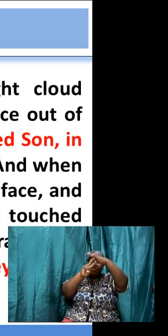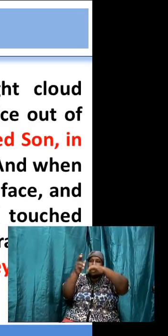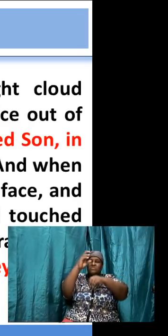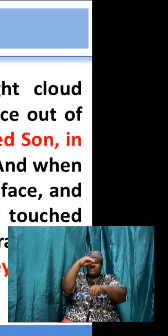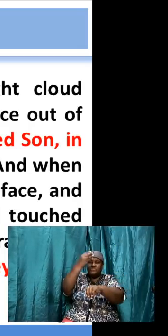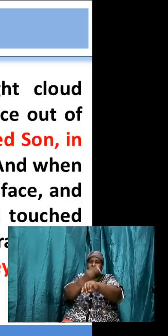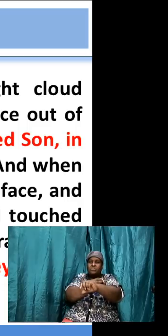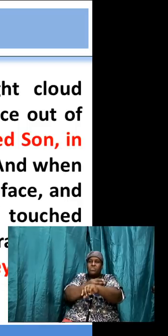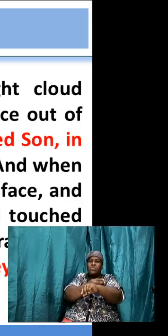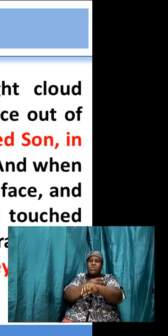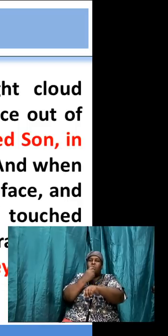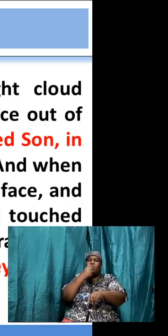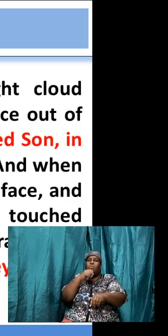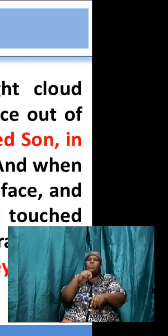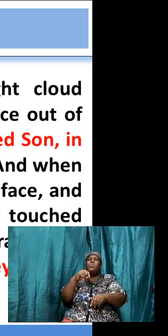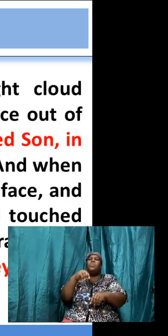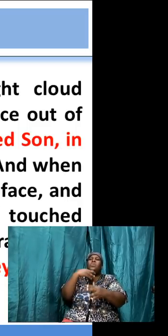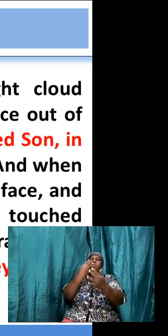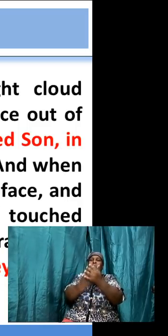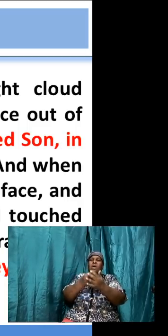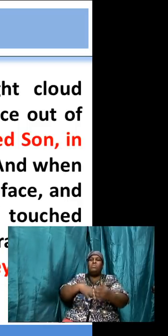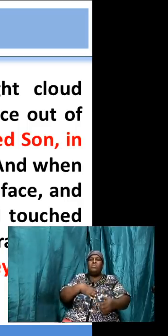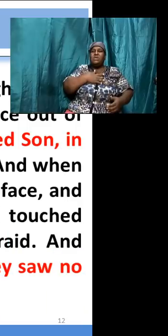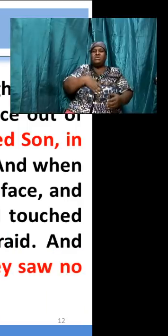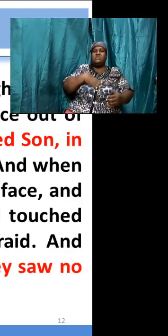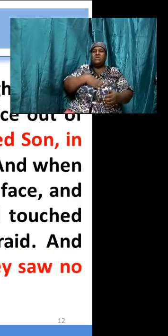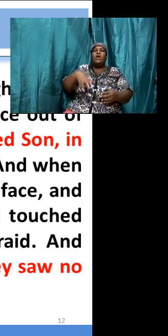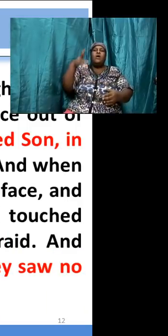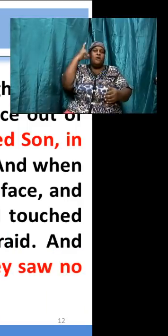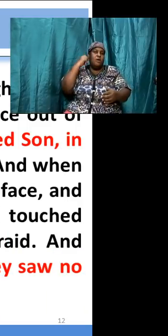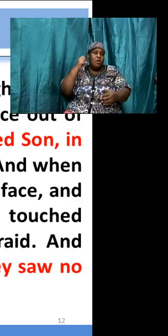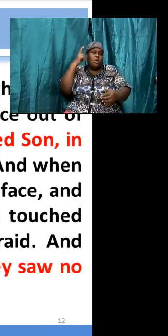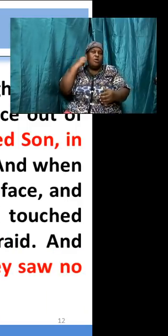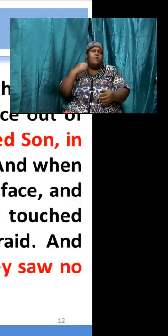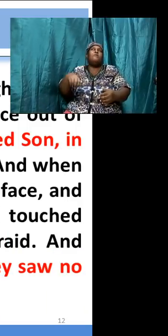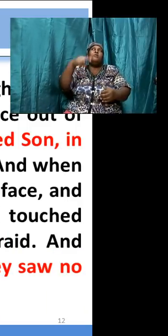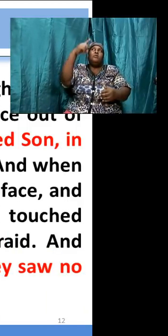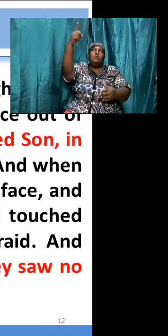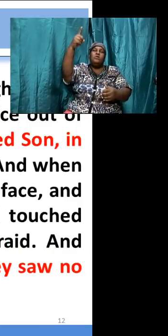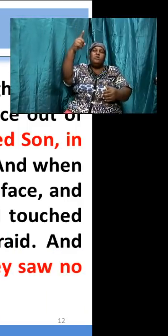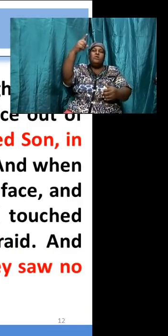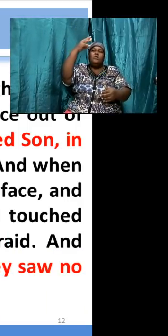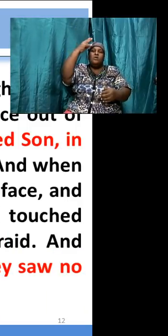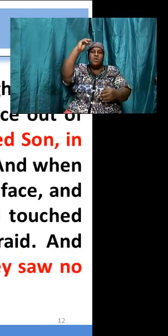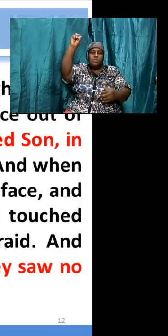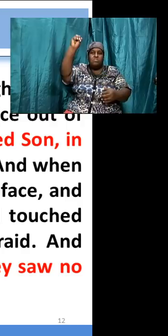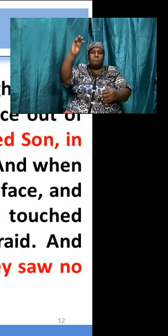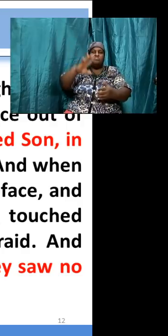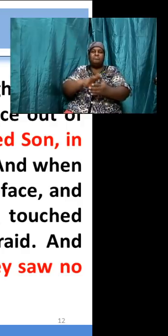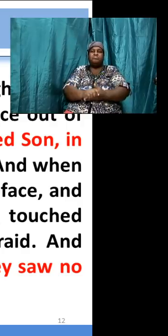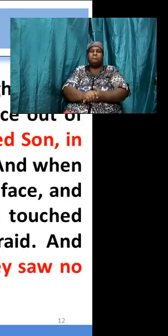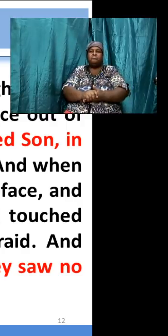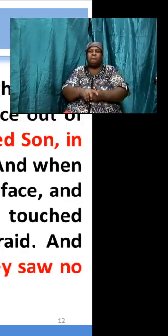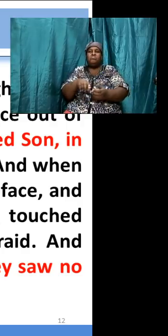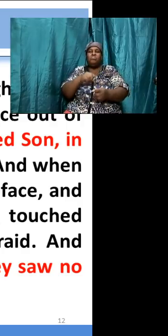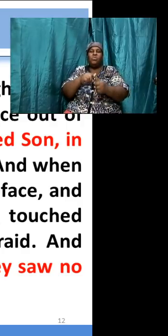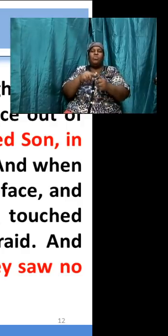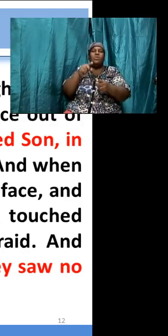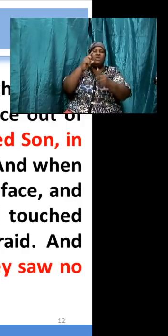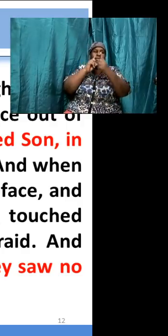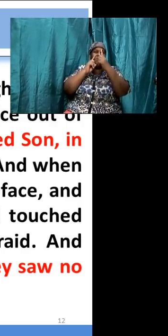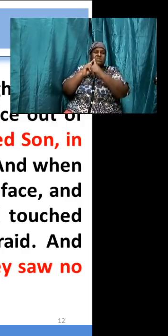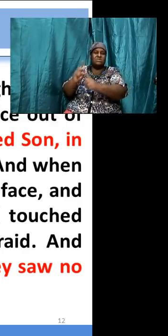i am well pleased hear he him and when the disciples heard it